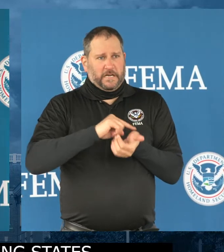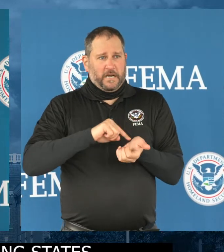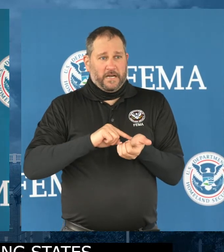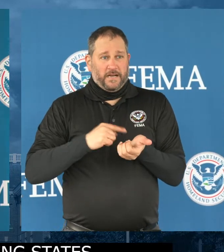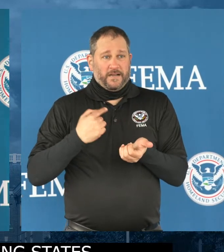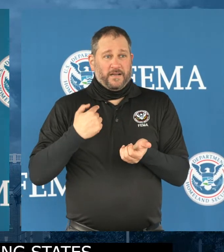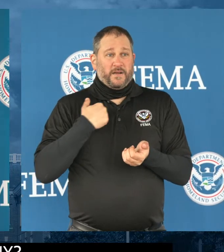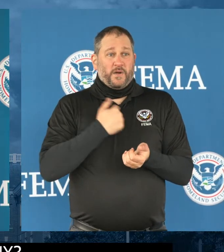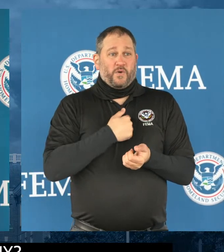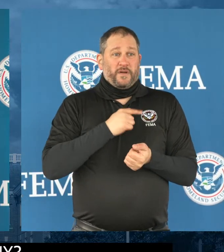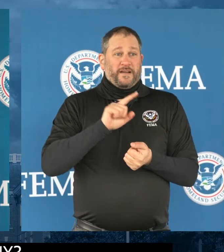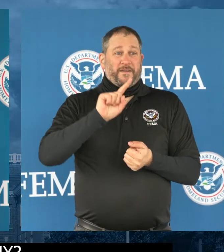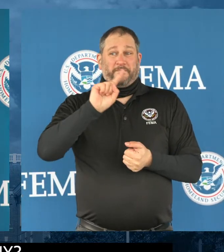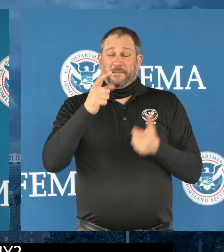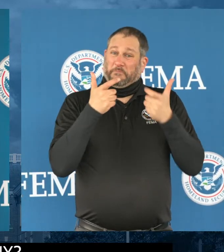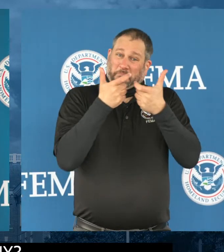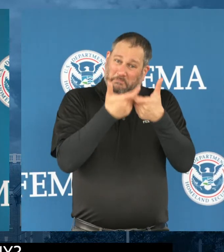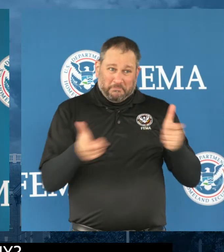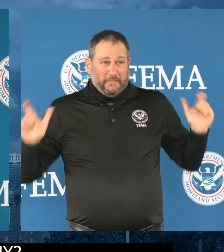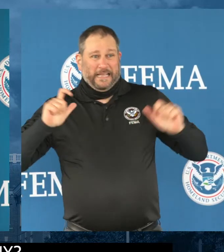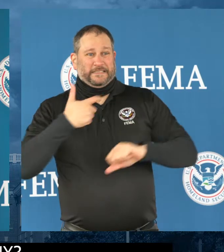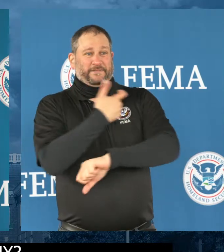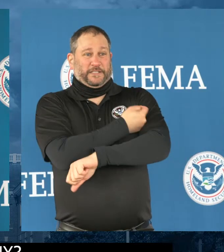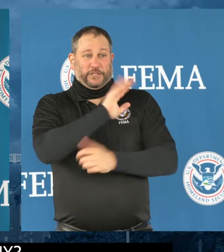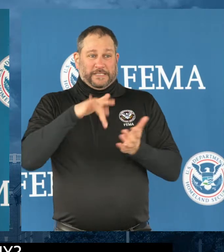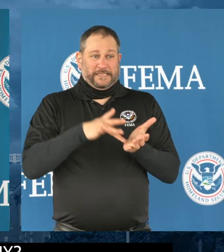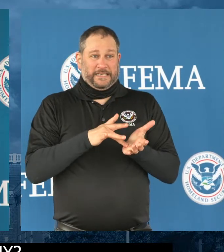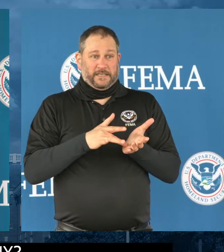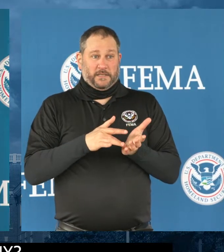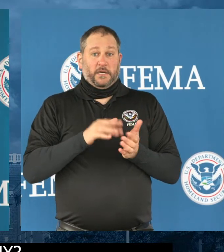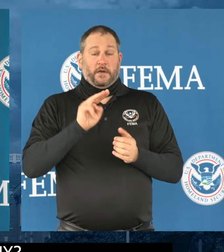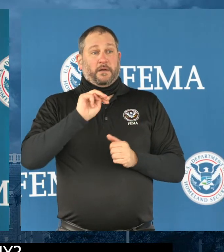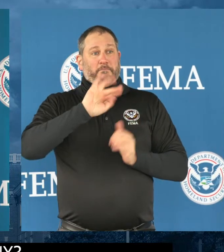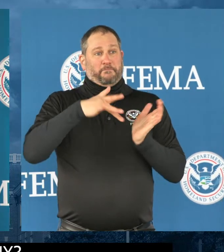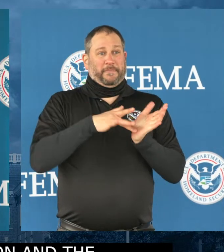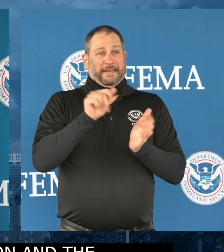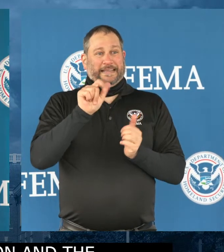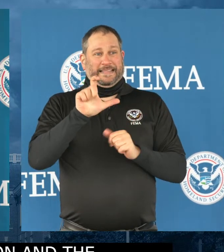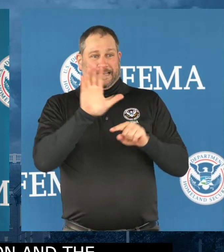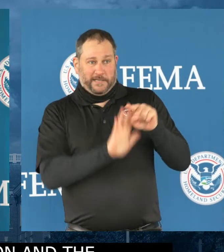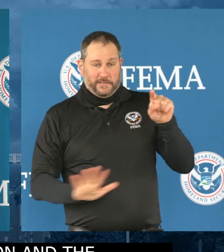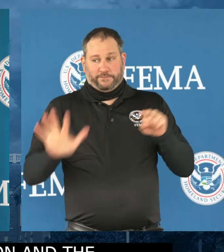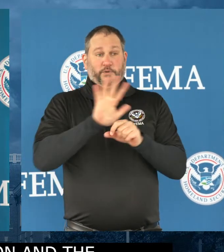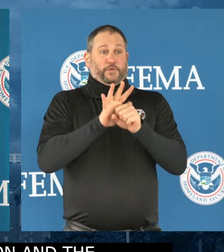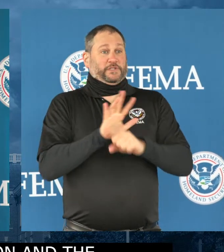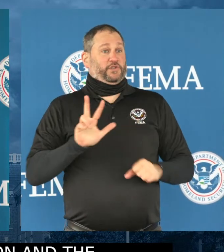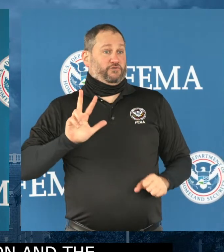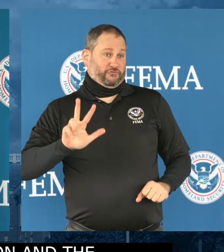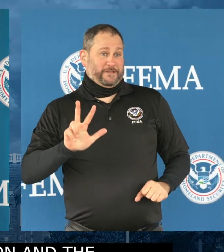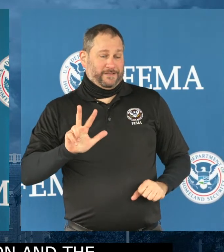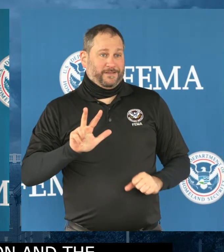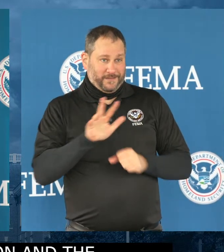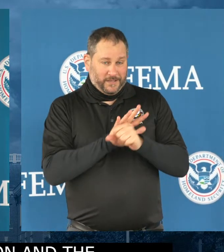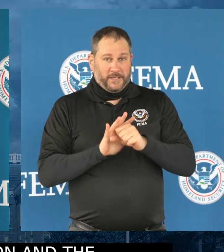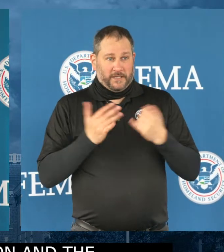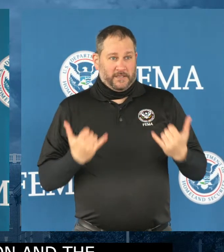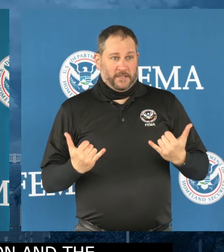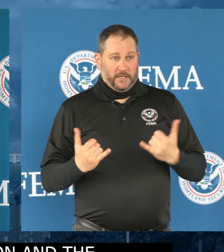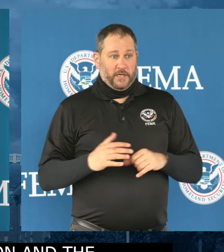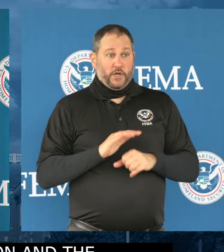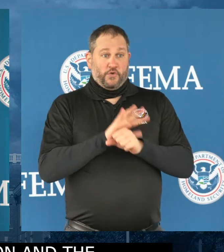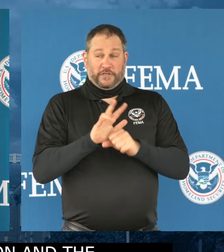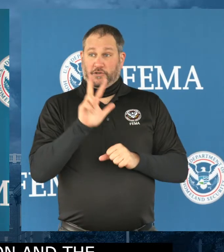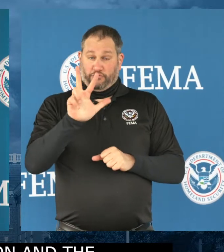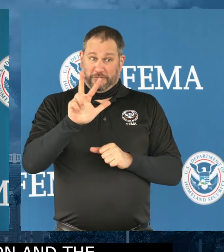mass vaccination or, community vaccination center within Region 3. Currently at this time, Region 3 is